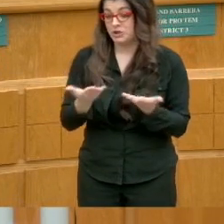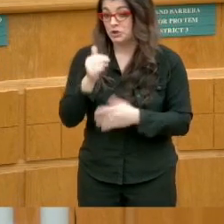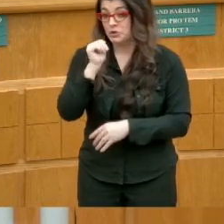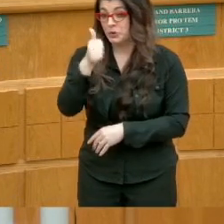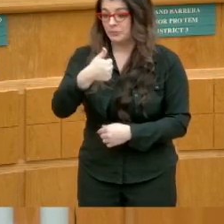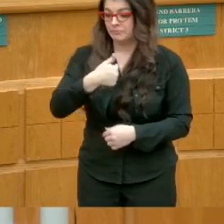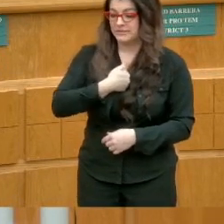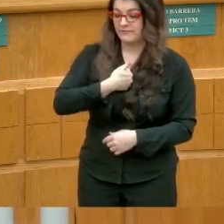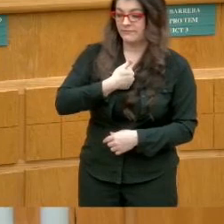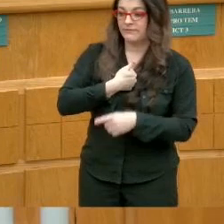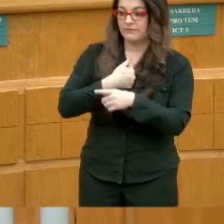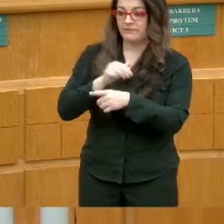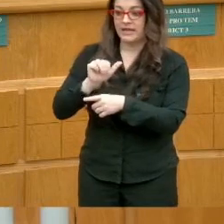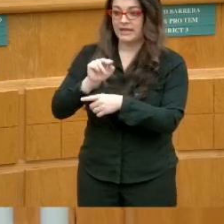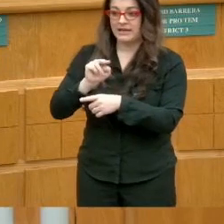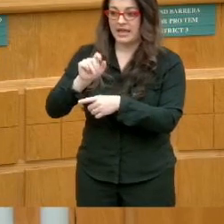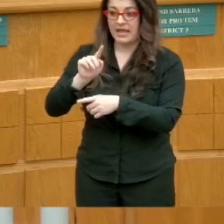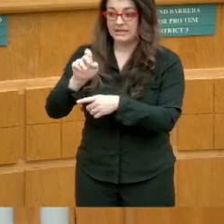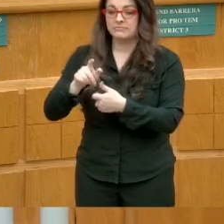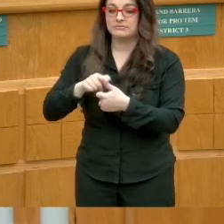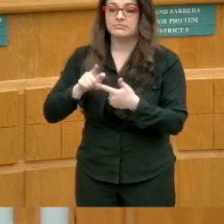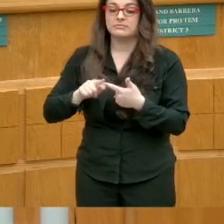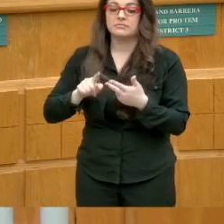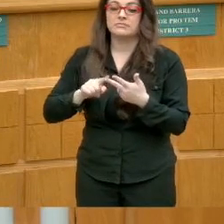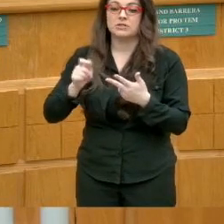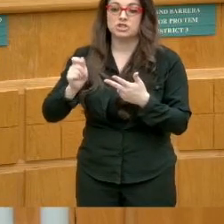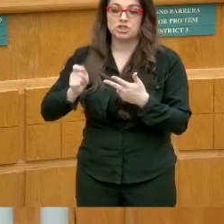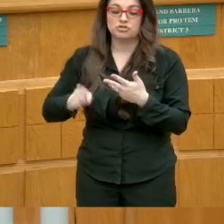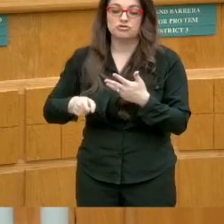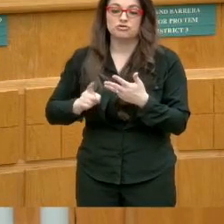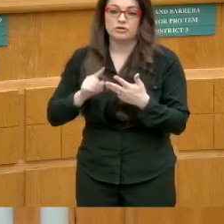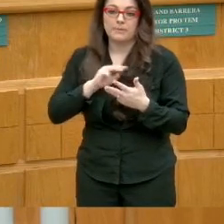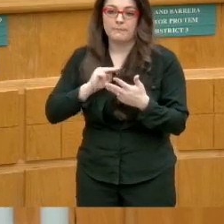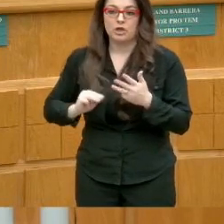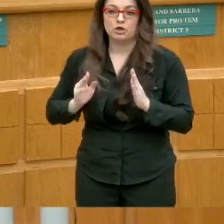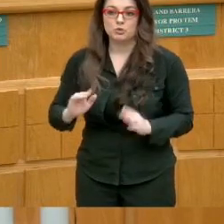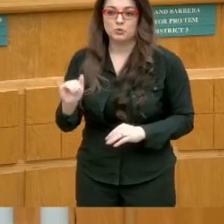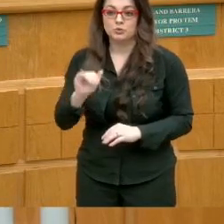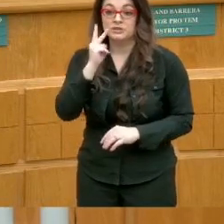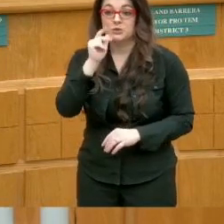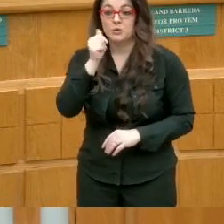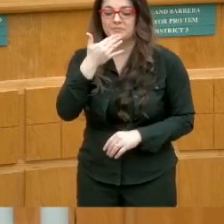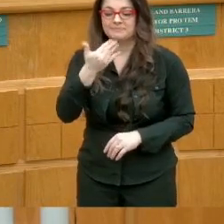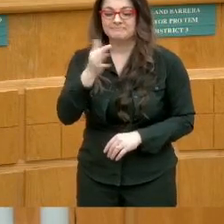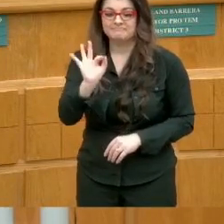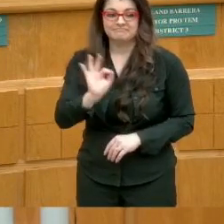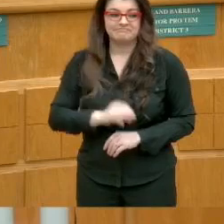myself, Annette, County Judge Barbara Canales, and then Mayor McComb as well. We'll see you tomorrow. Thank you.